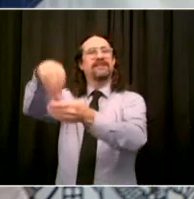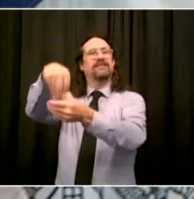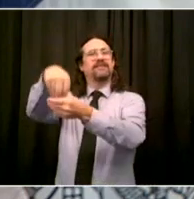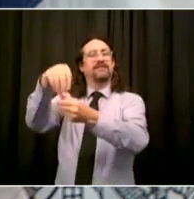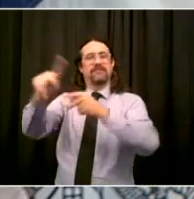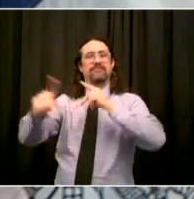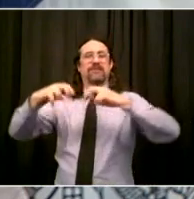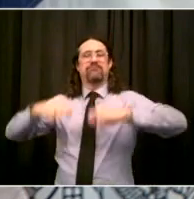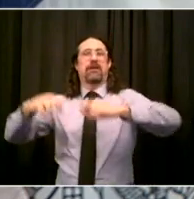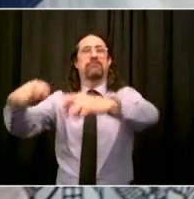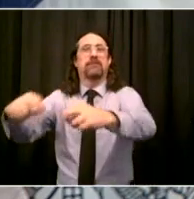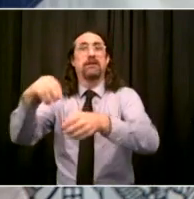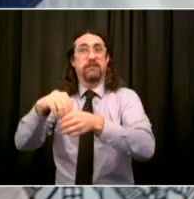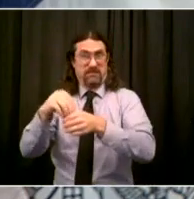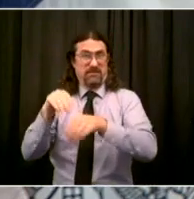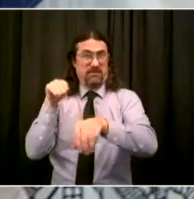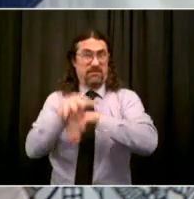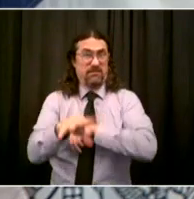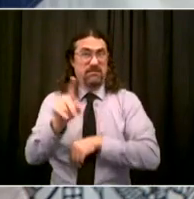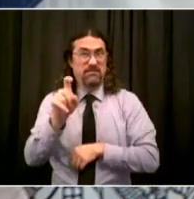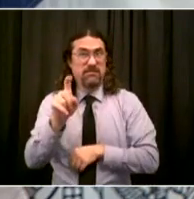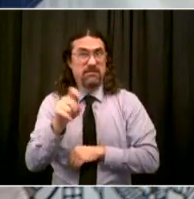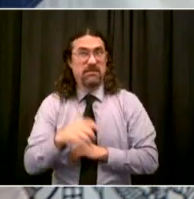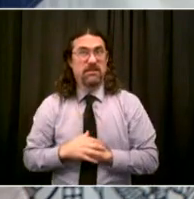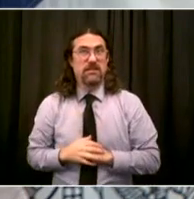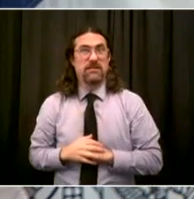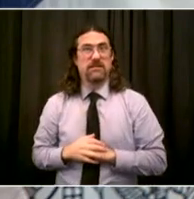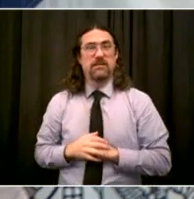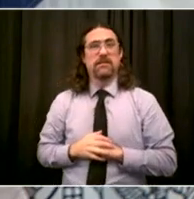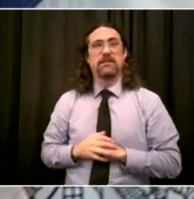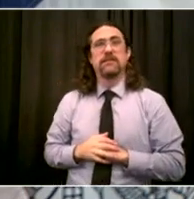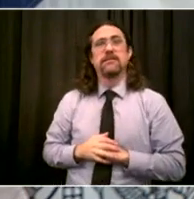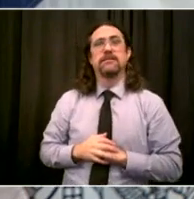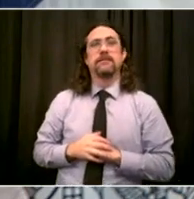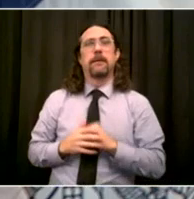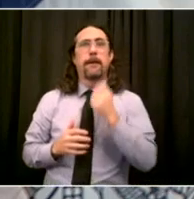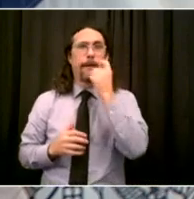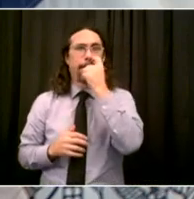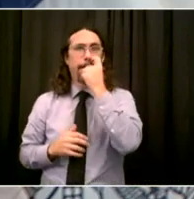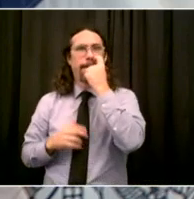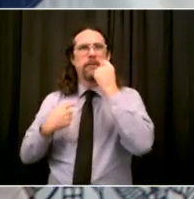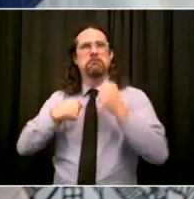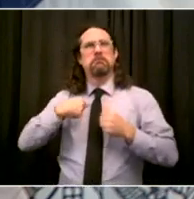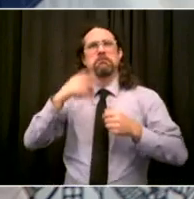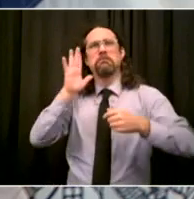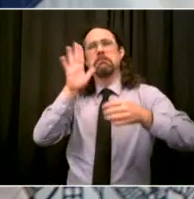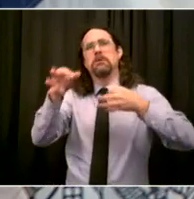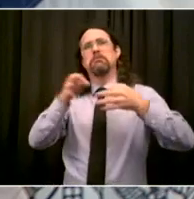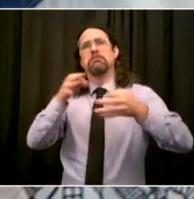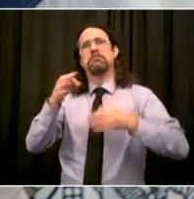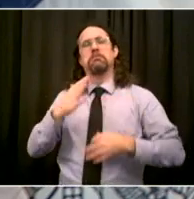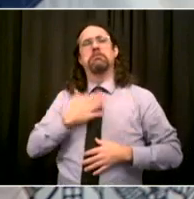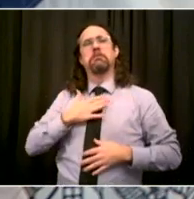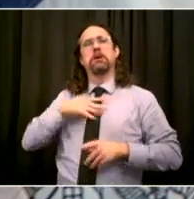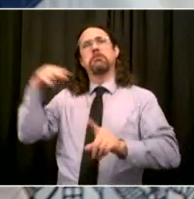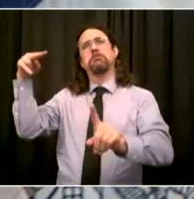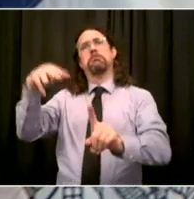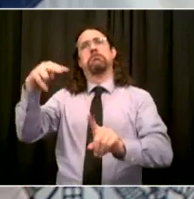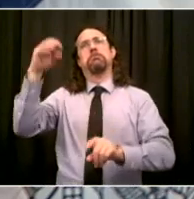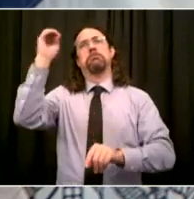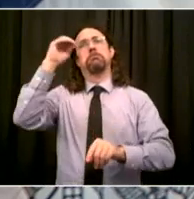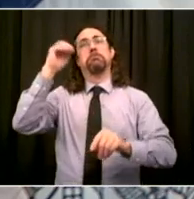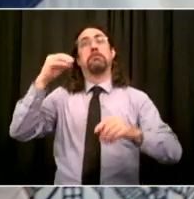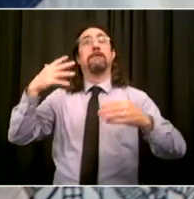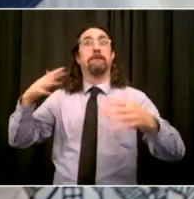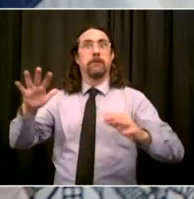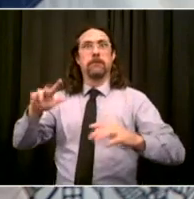seeing something generalized. We obviously had an uptick in Brooklyn and Queens, and that's where much of this is coming from, to be fair,